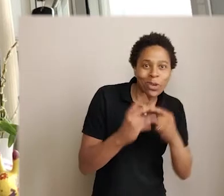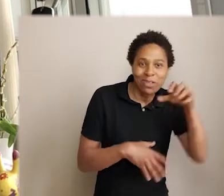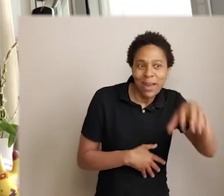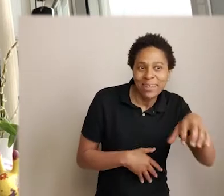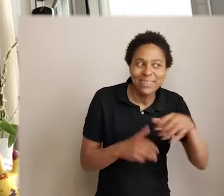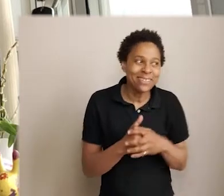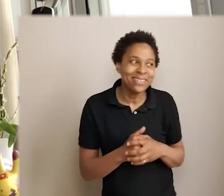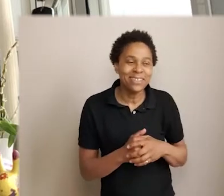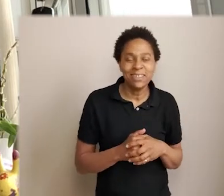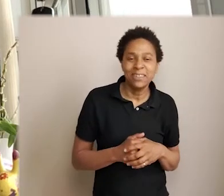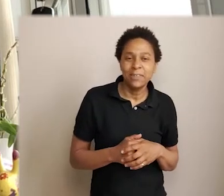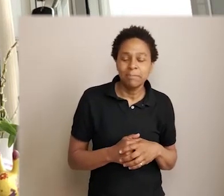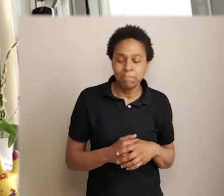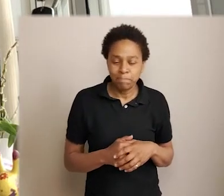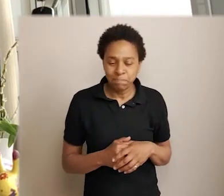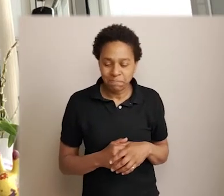and